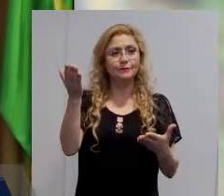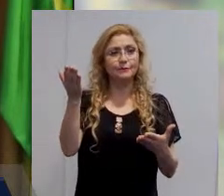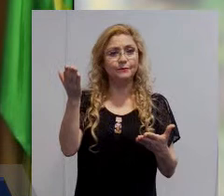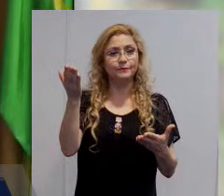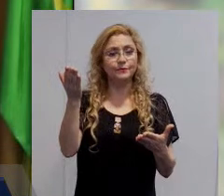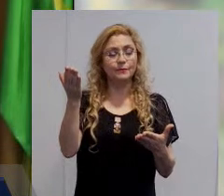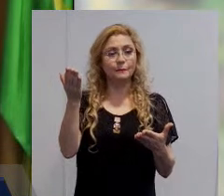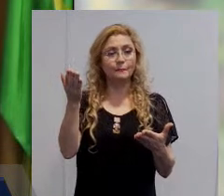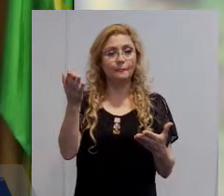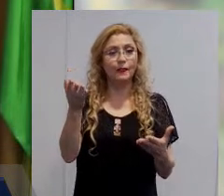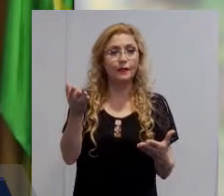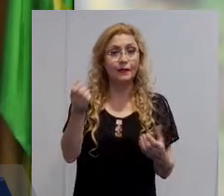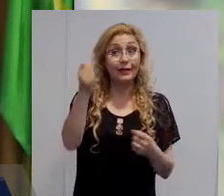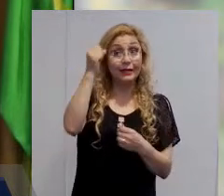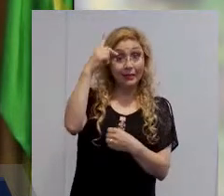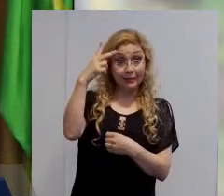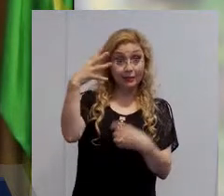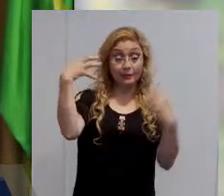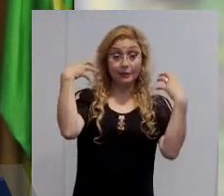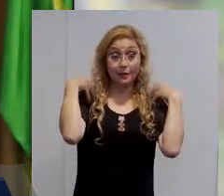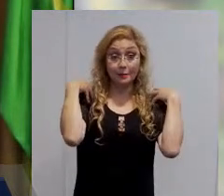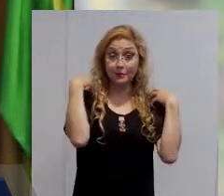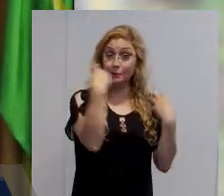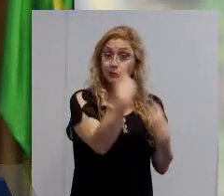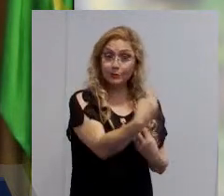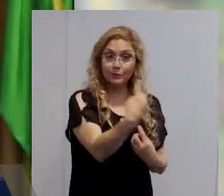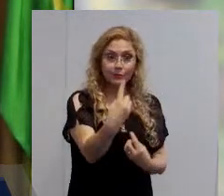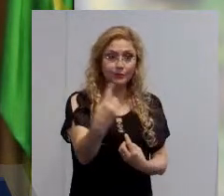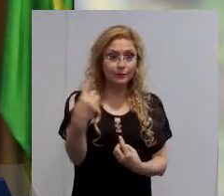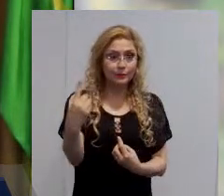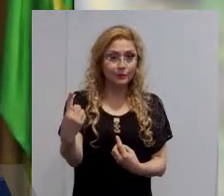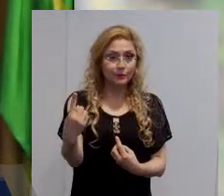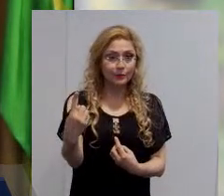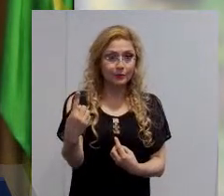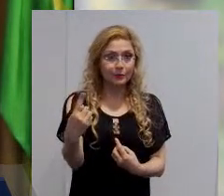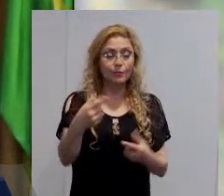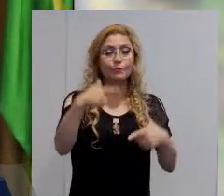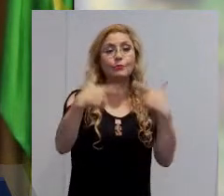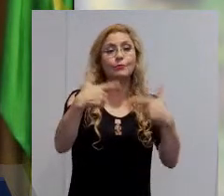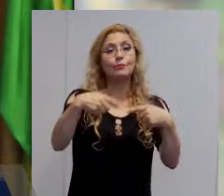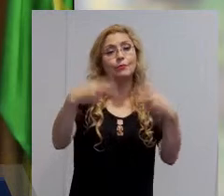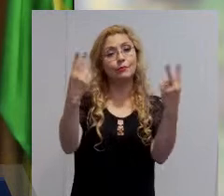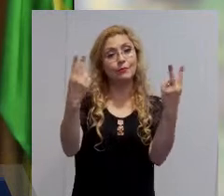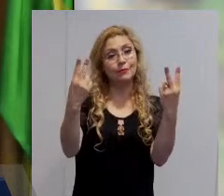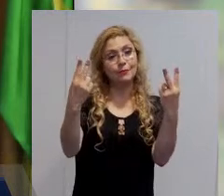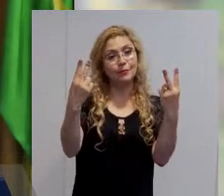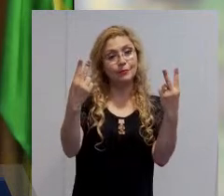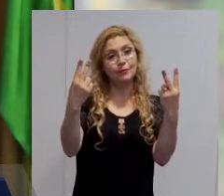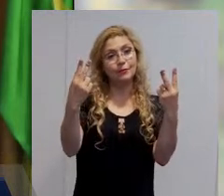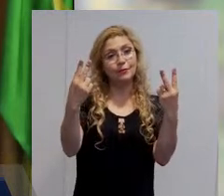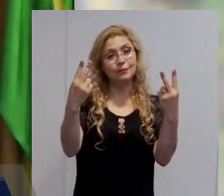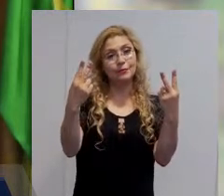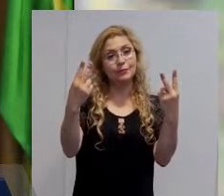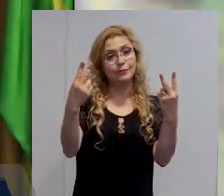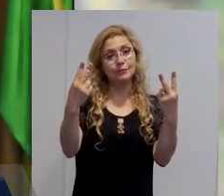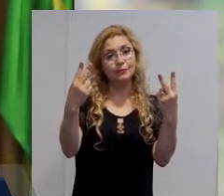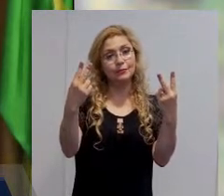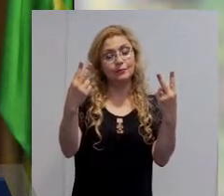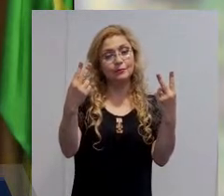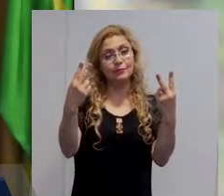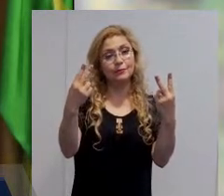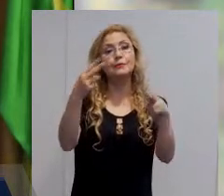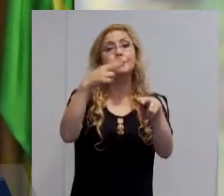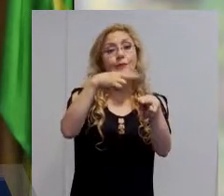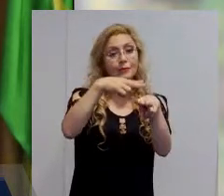These reflections bring us to address the responsibilities that we all have with regard to public policy,